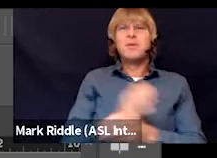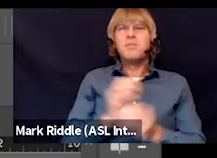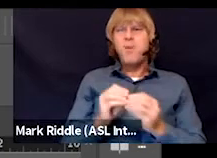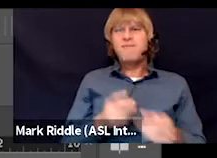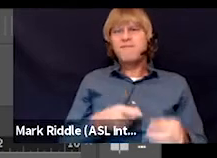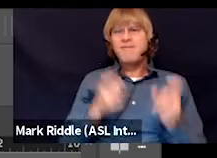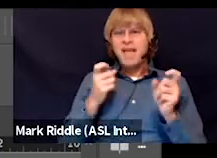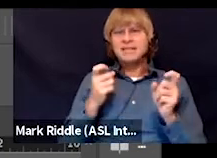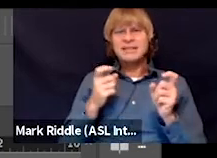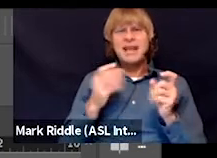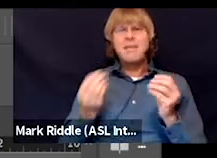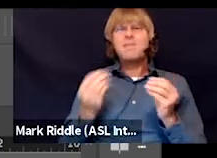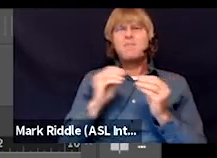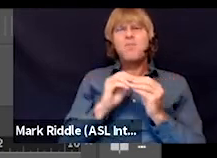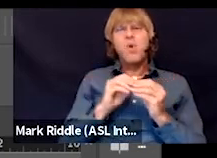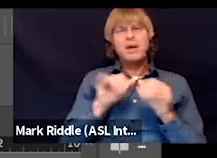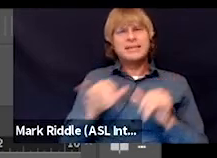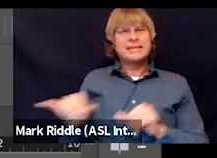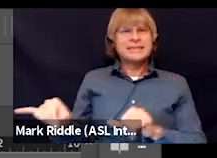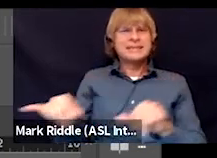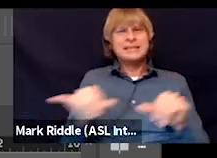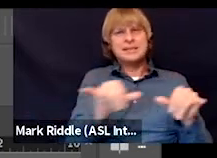also make it way more consistent.